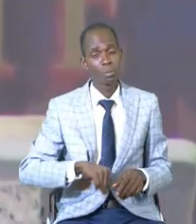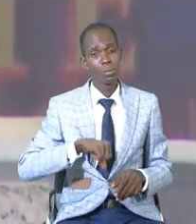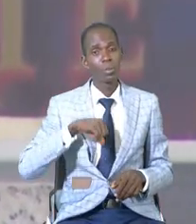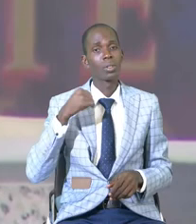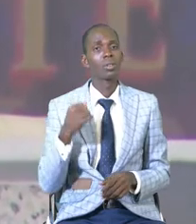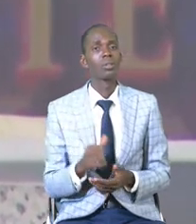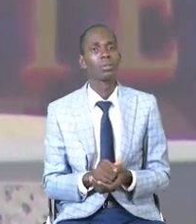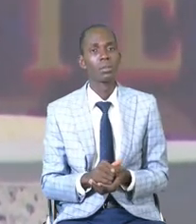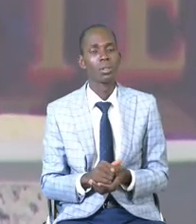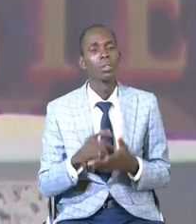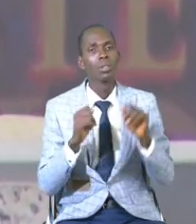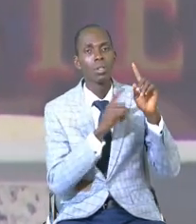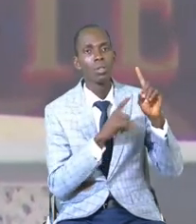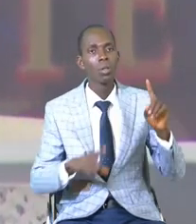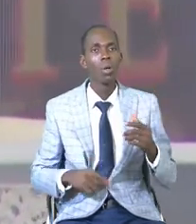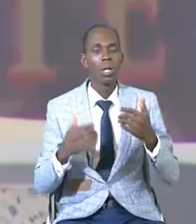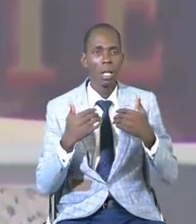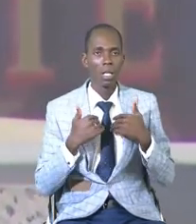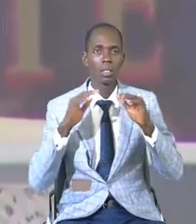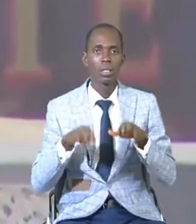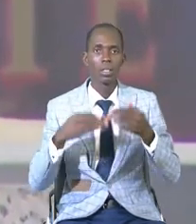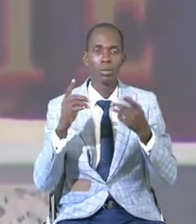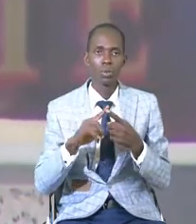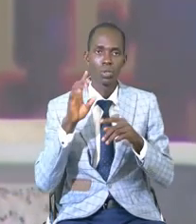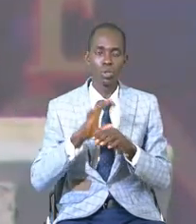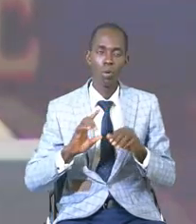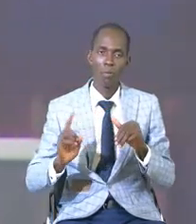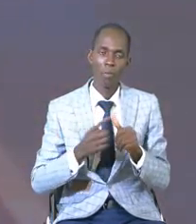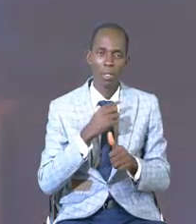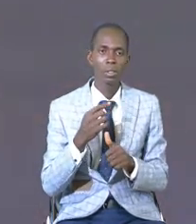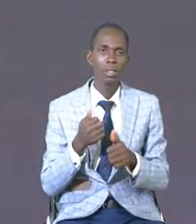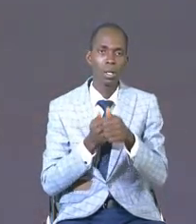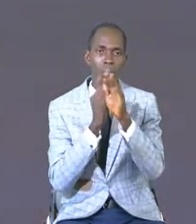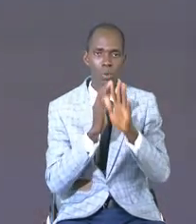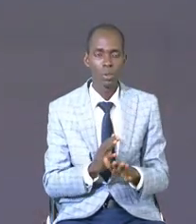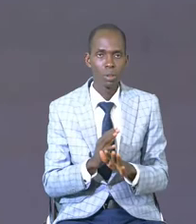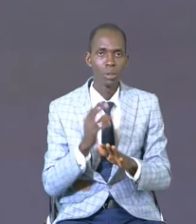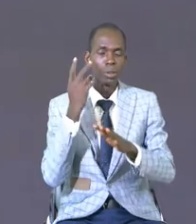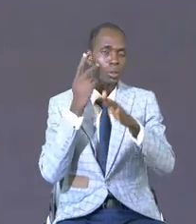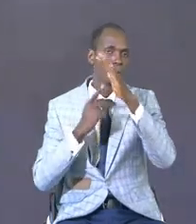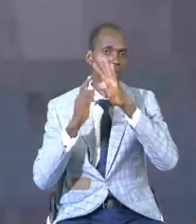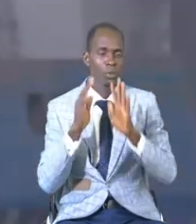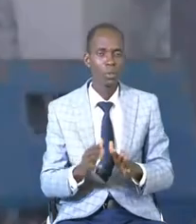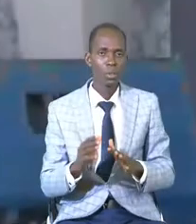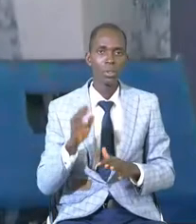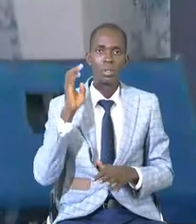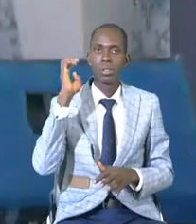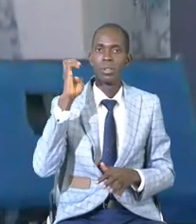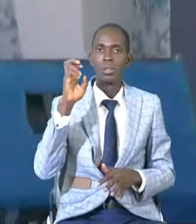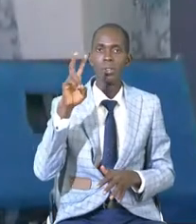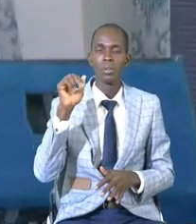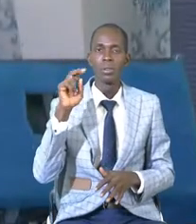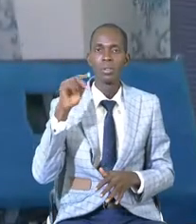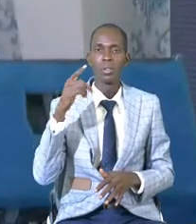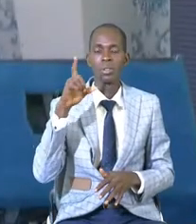Lord has given to the church first apostles and prophets and evangelists and pastor, teacher,